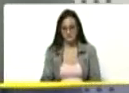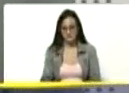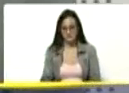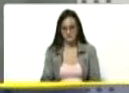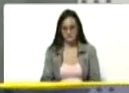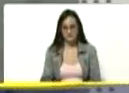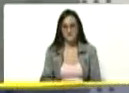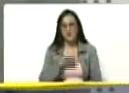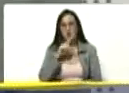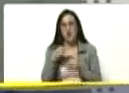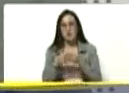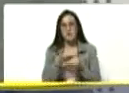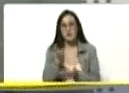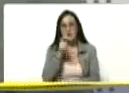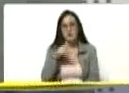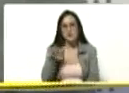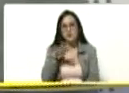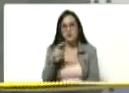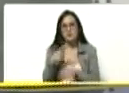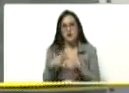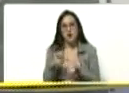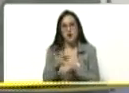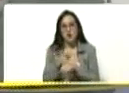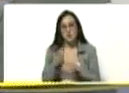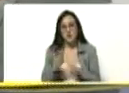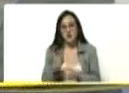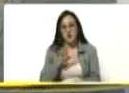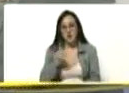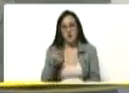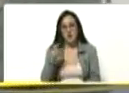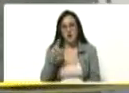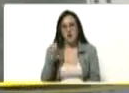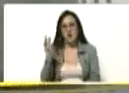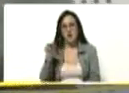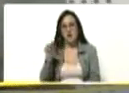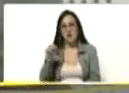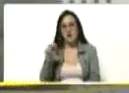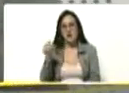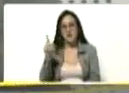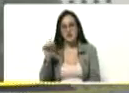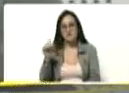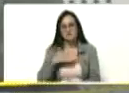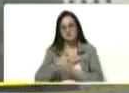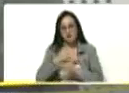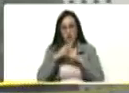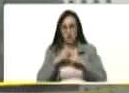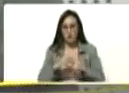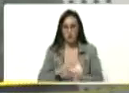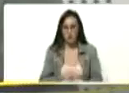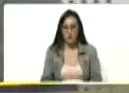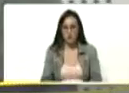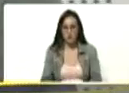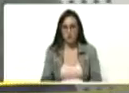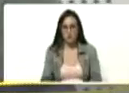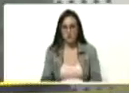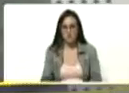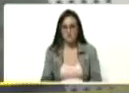A nombre del pueblo y el gobierno de Granada. It is my distinct honor. Es para mí un gran honor. As